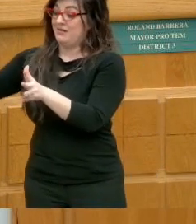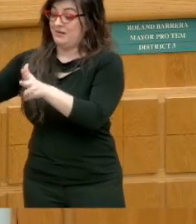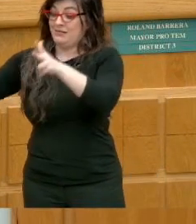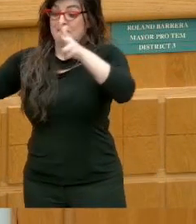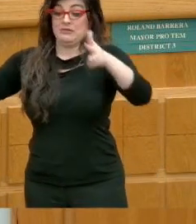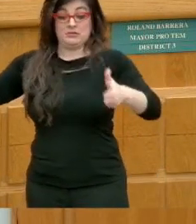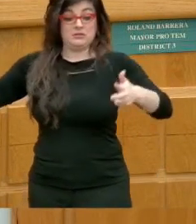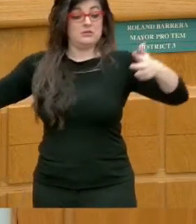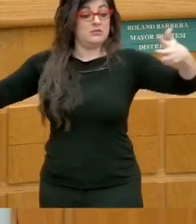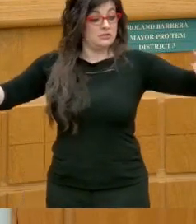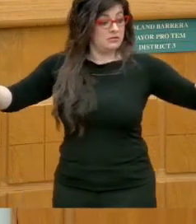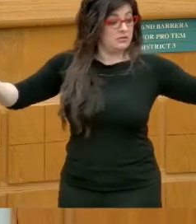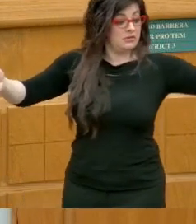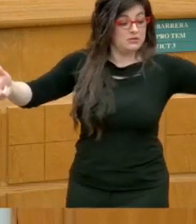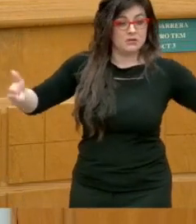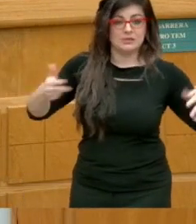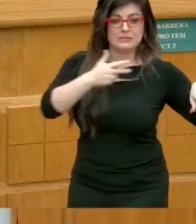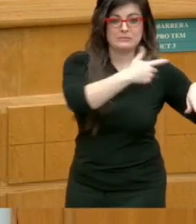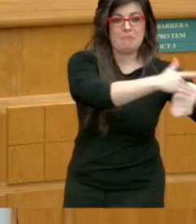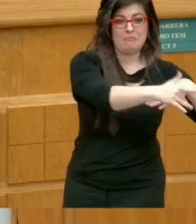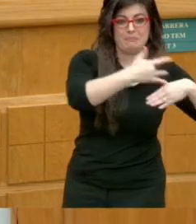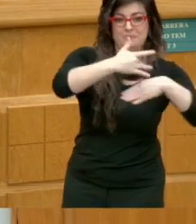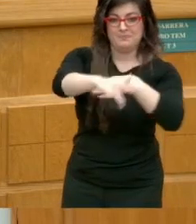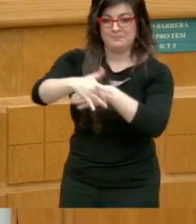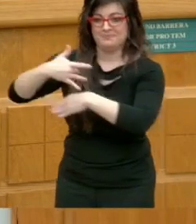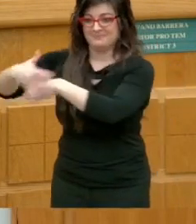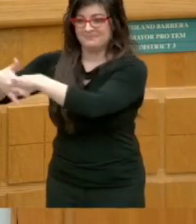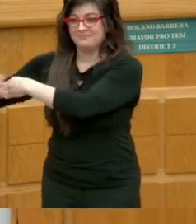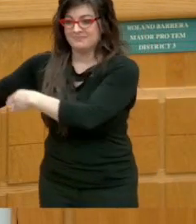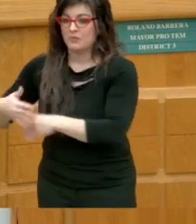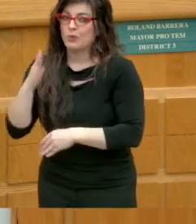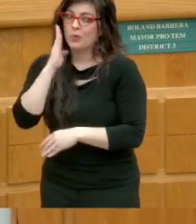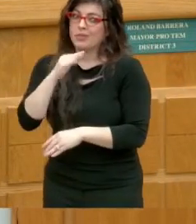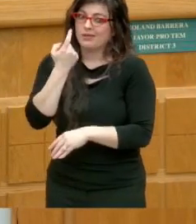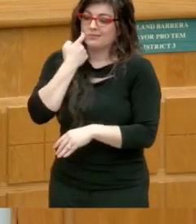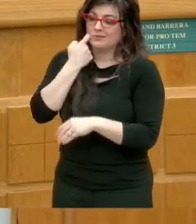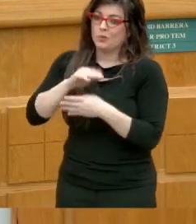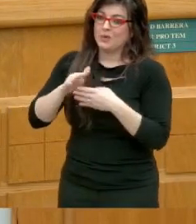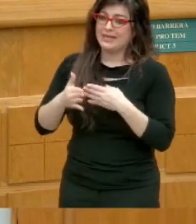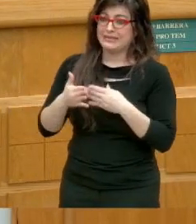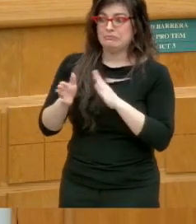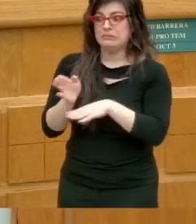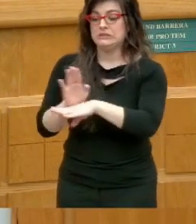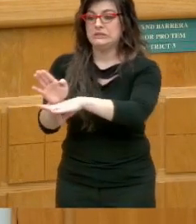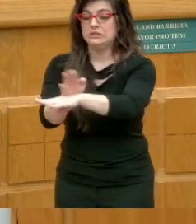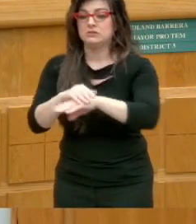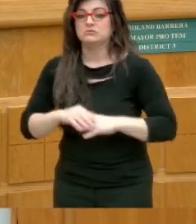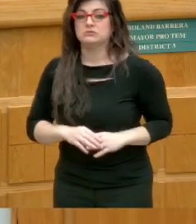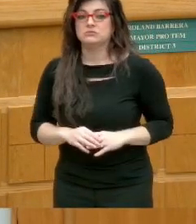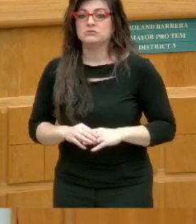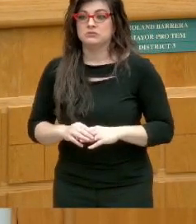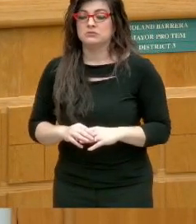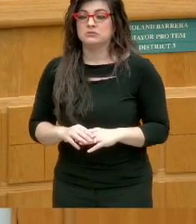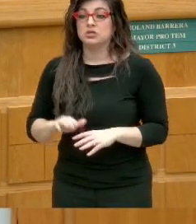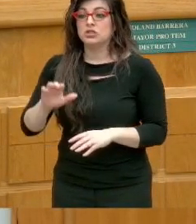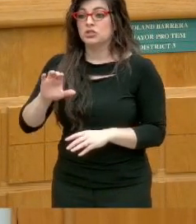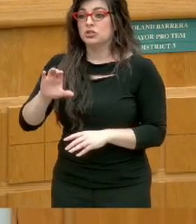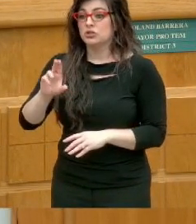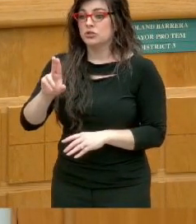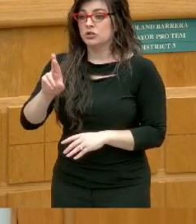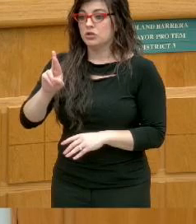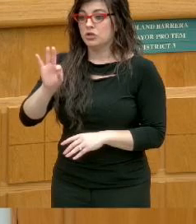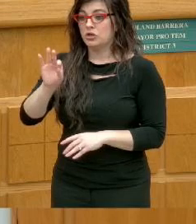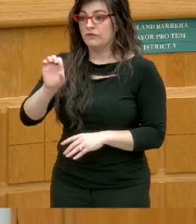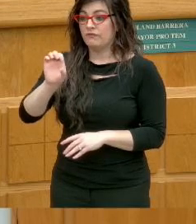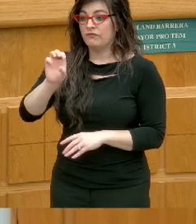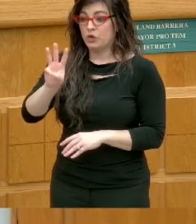weekend. And the 8 o'clock curfew will go away on